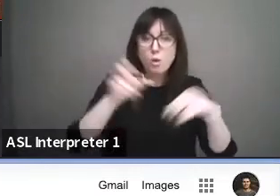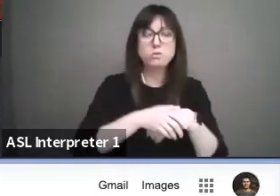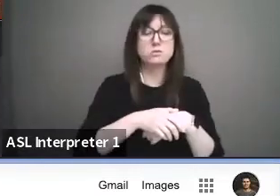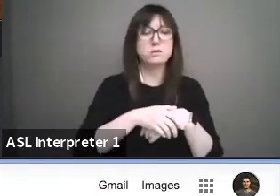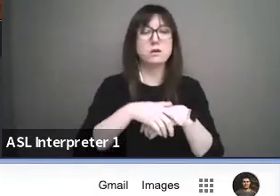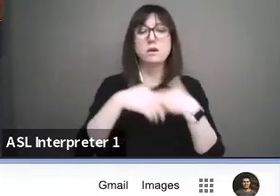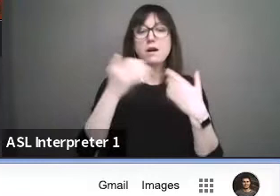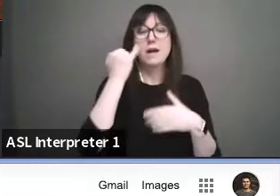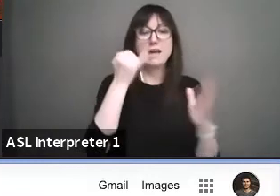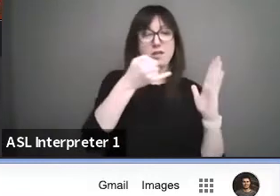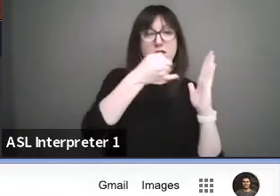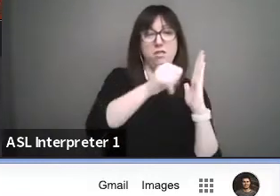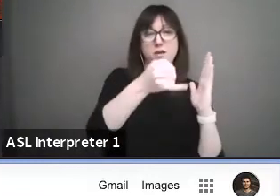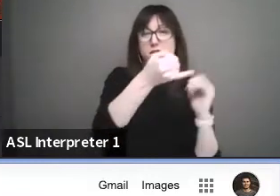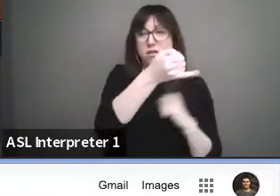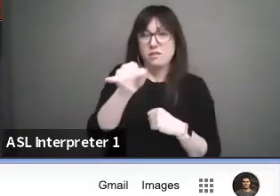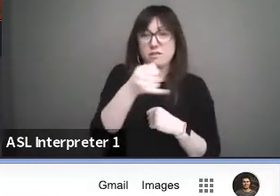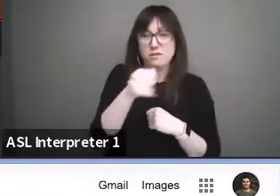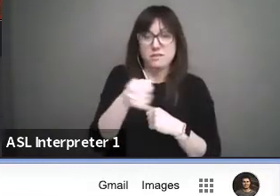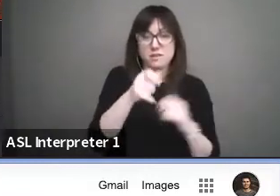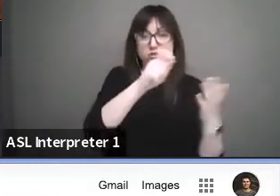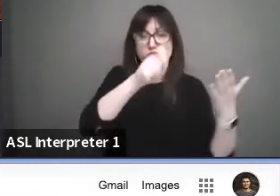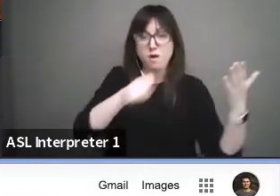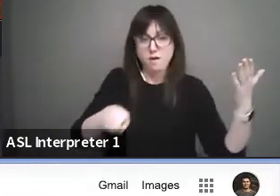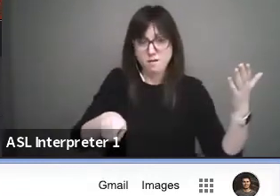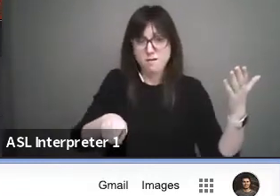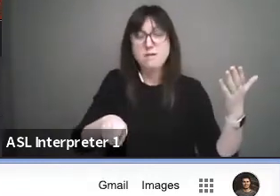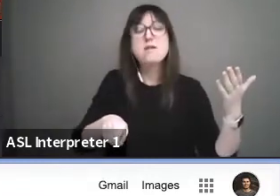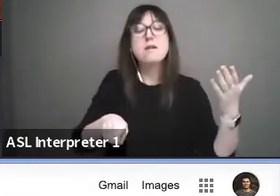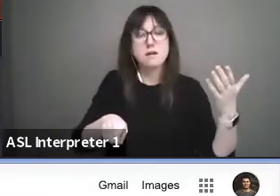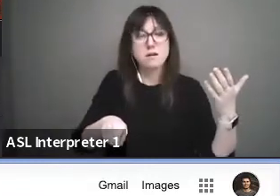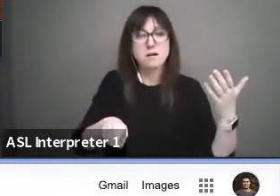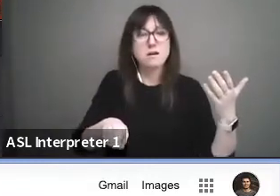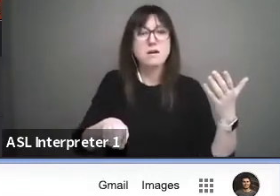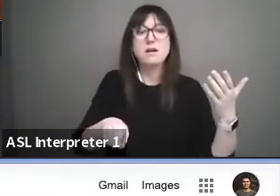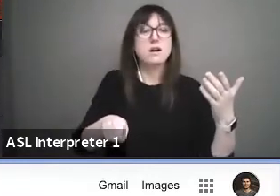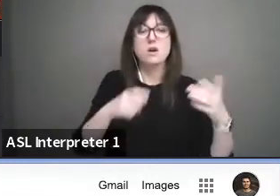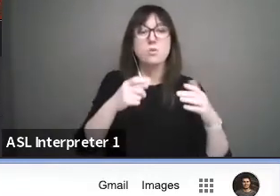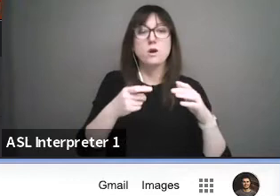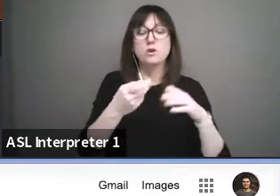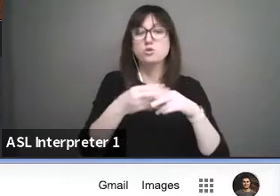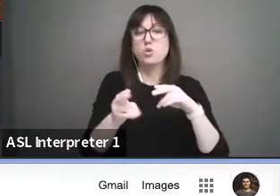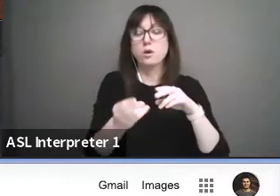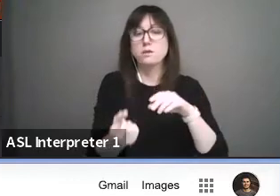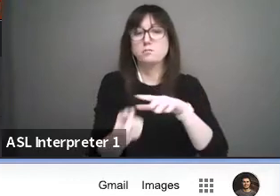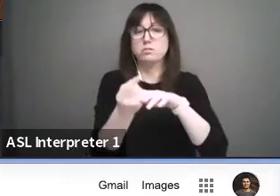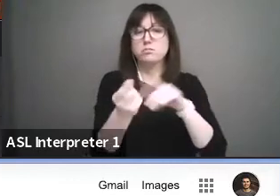we draw on the screen, what happens is that it will disappear in a couple seconds. So it's not going to be